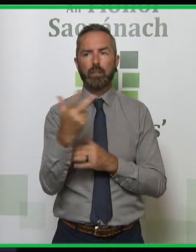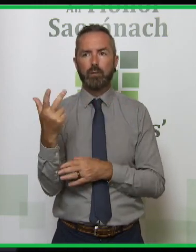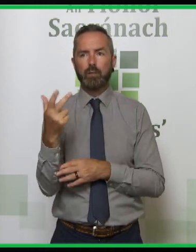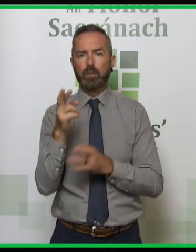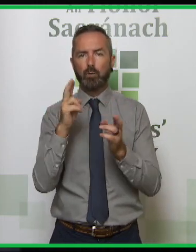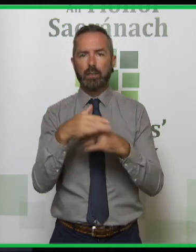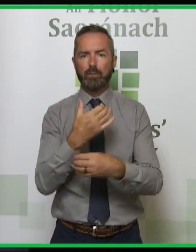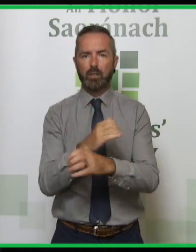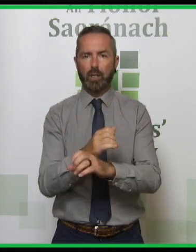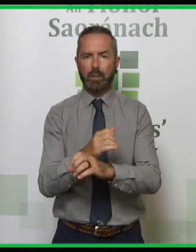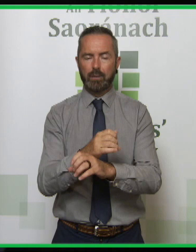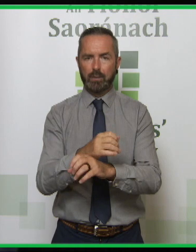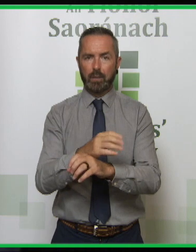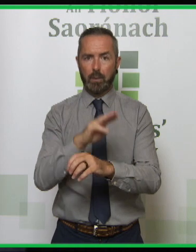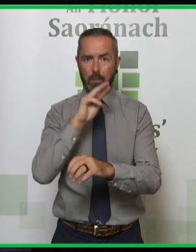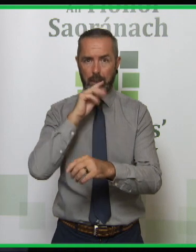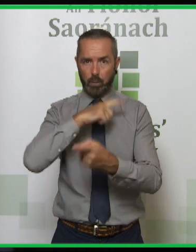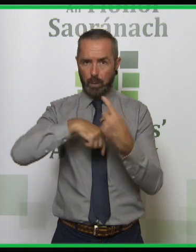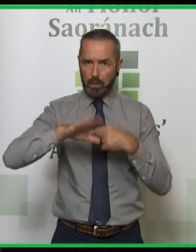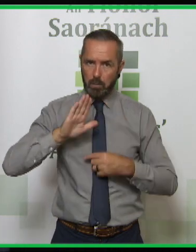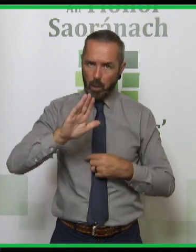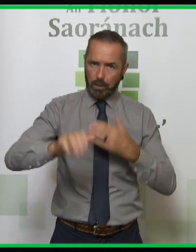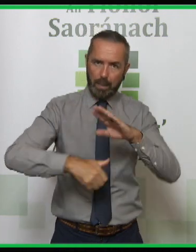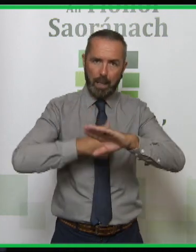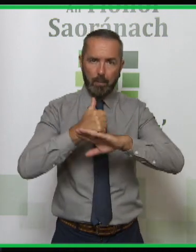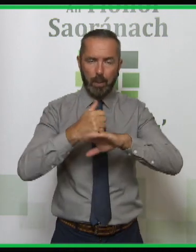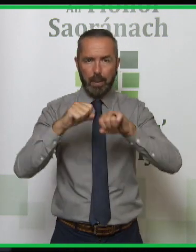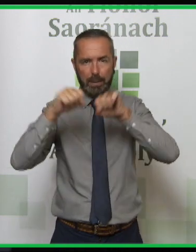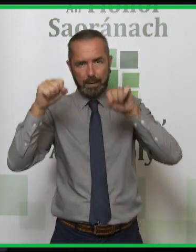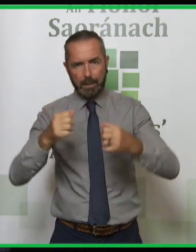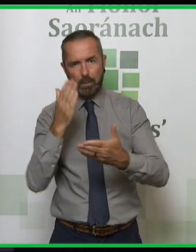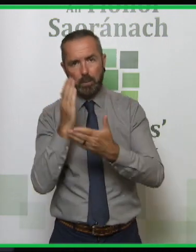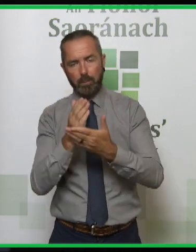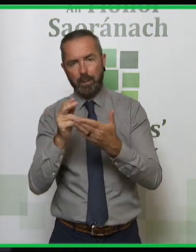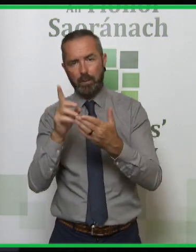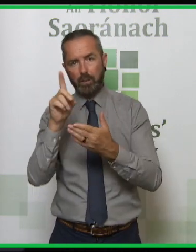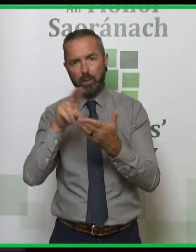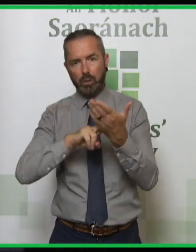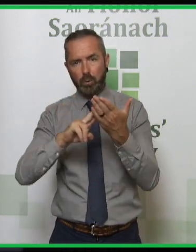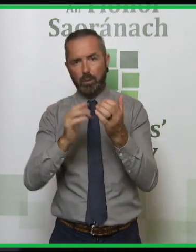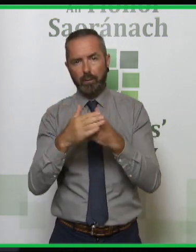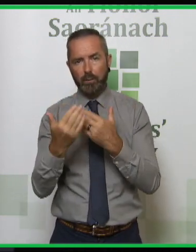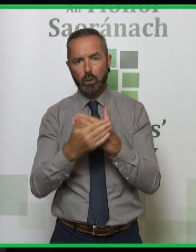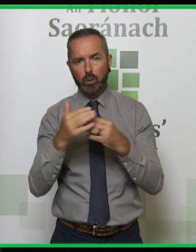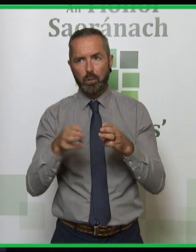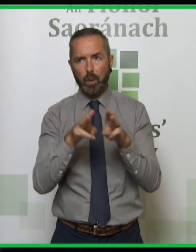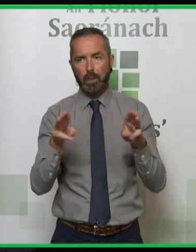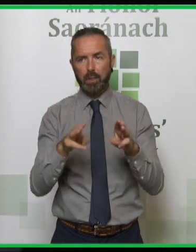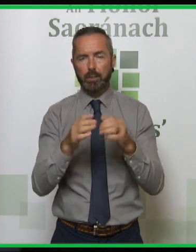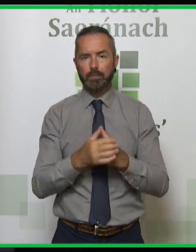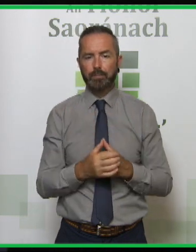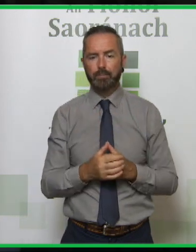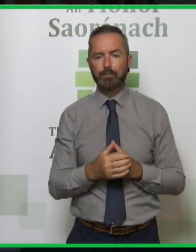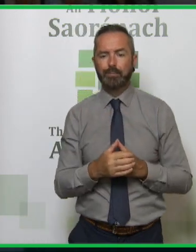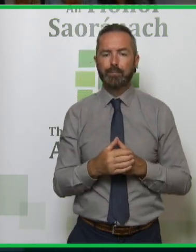which again commits us to implementing measures that will prevent the drug use for a younger population. So I'm going